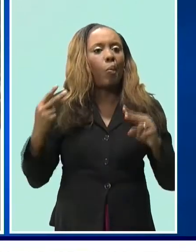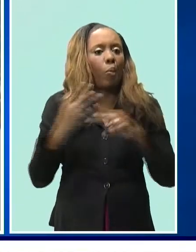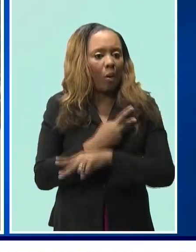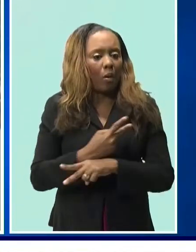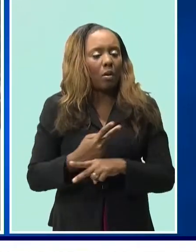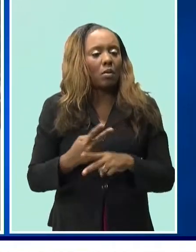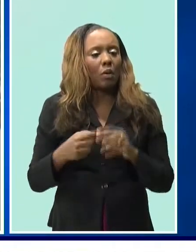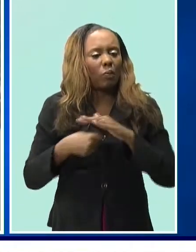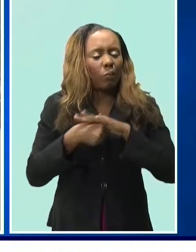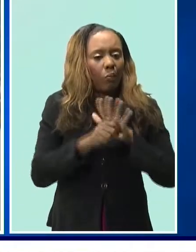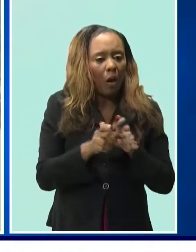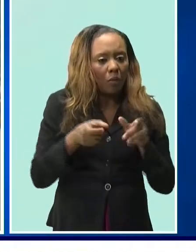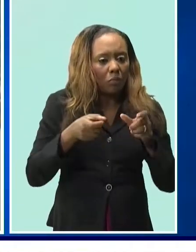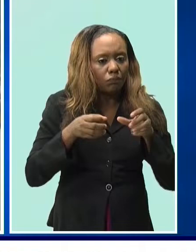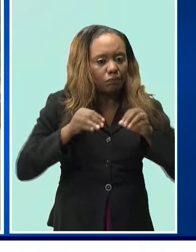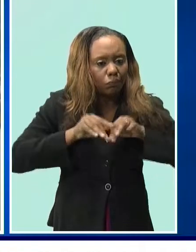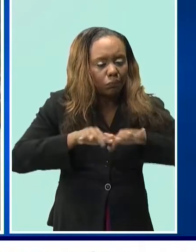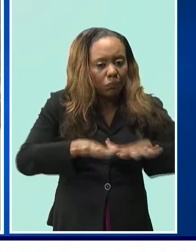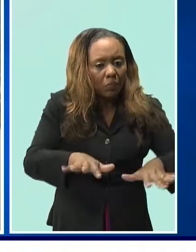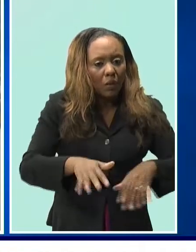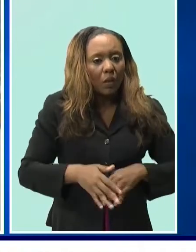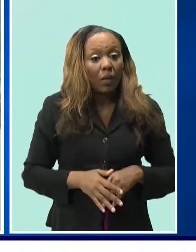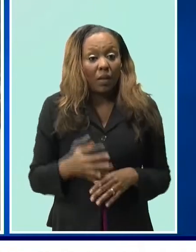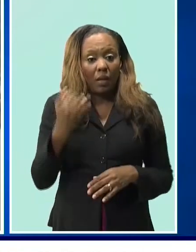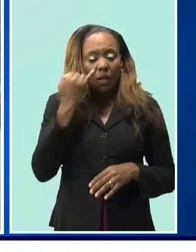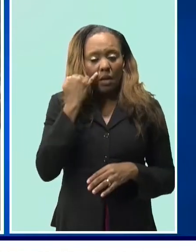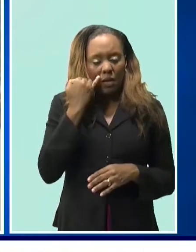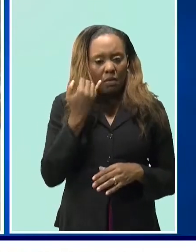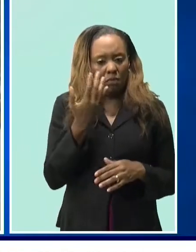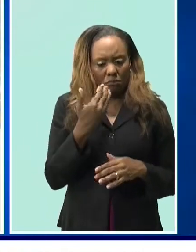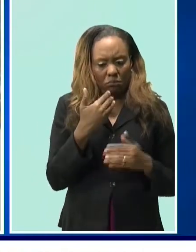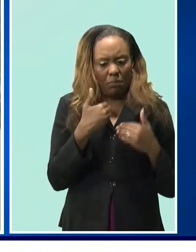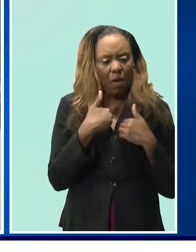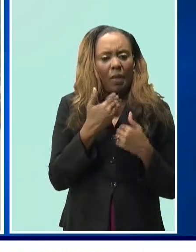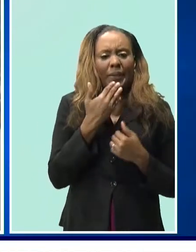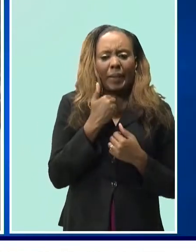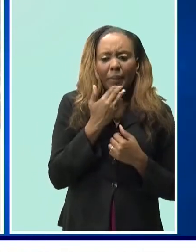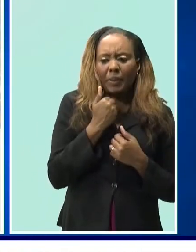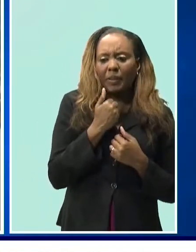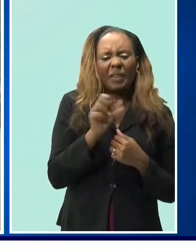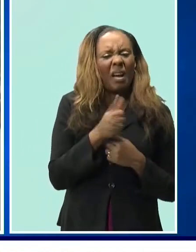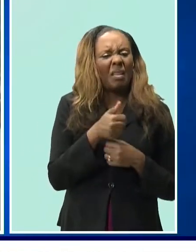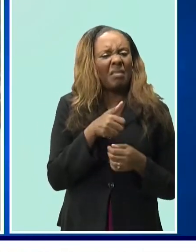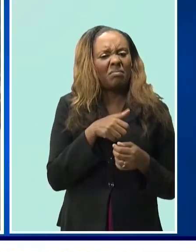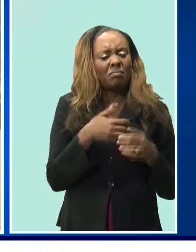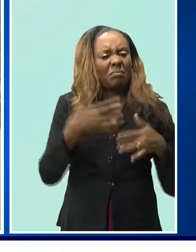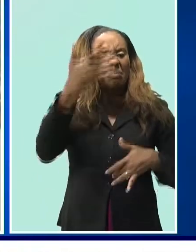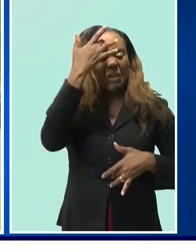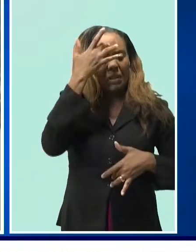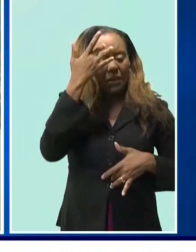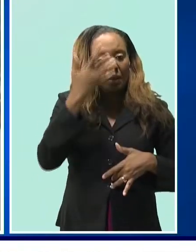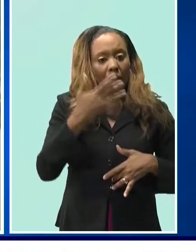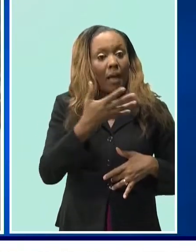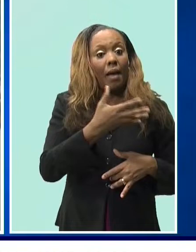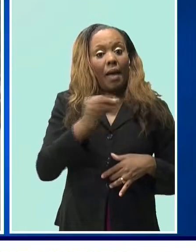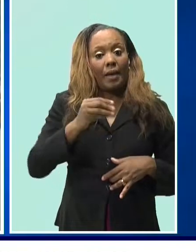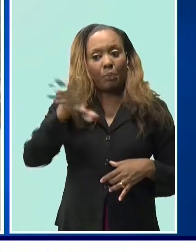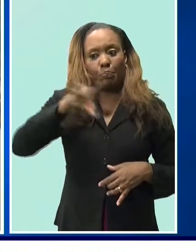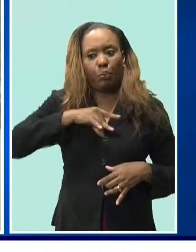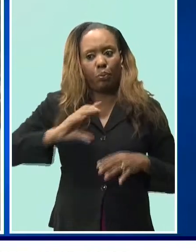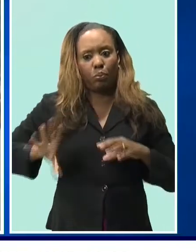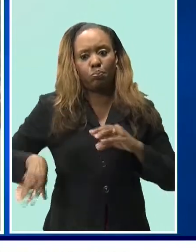evidence that has been marshaled that these things predispose persons to adverse outcomes and to greater challenges with